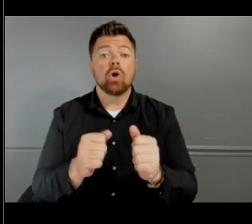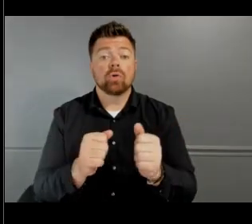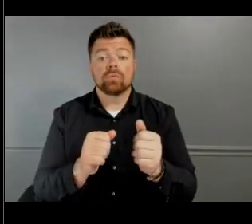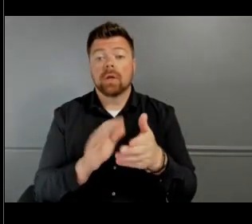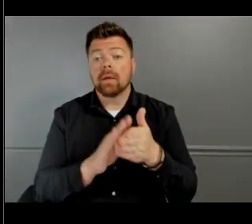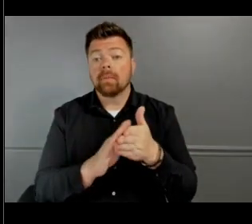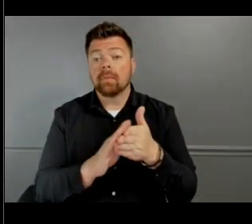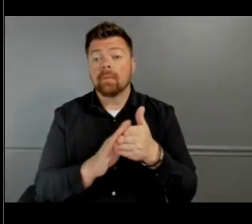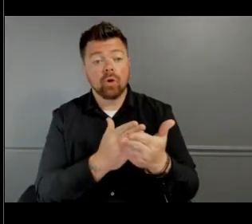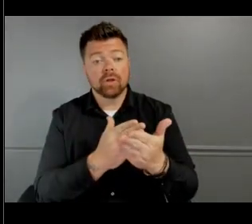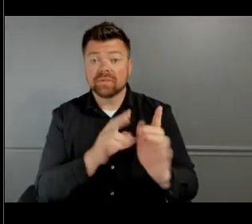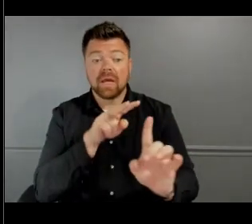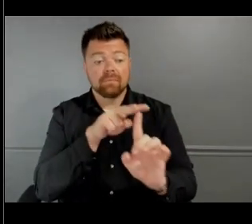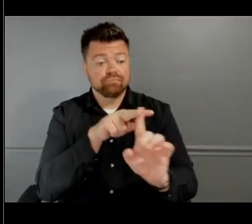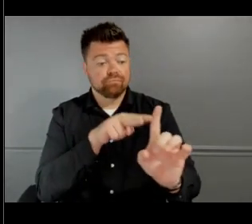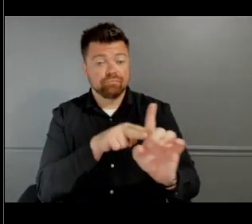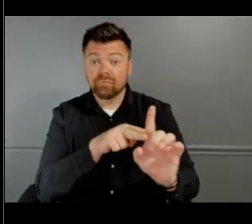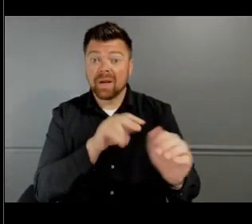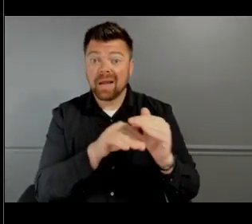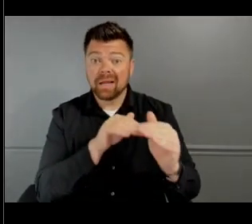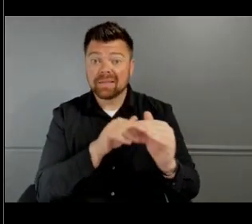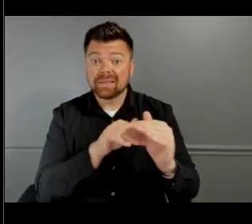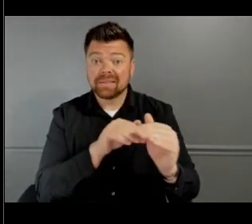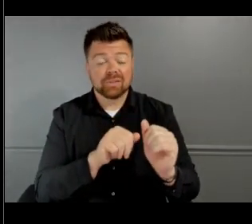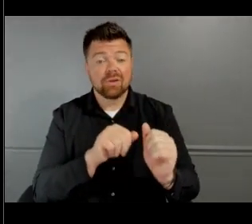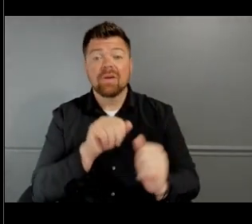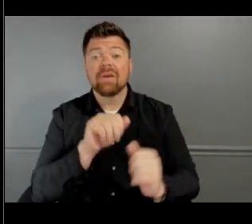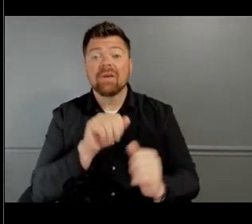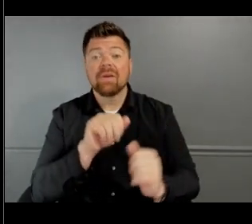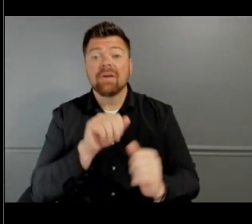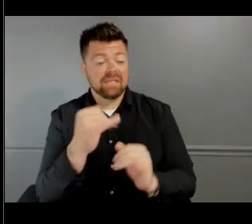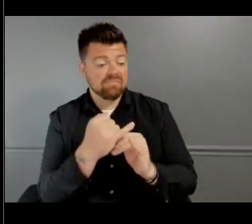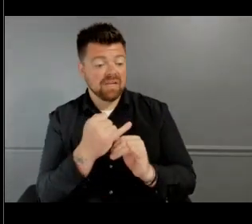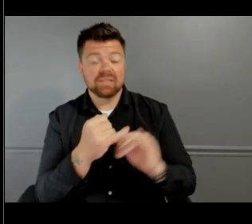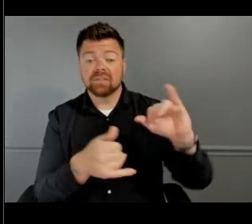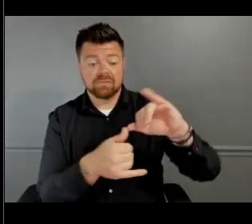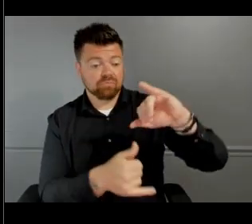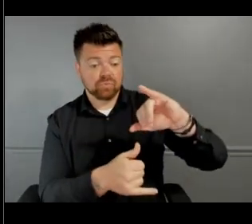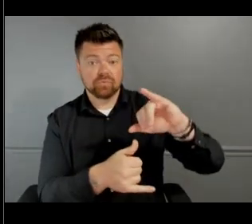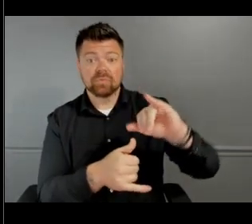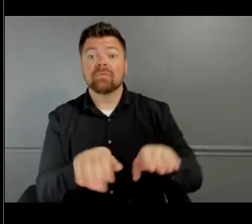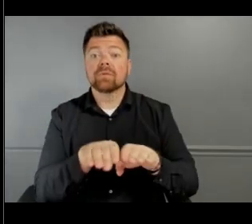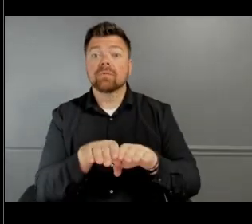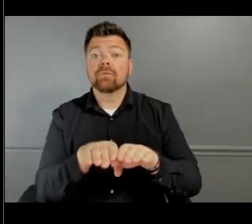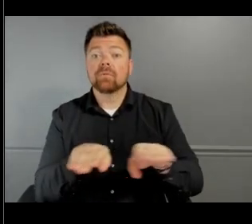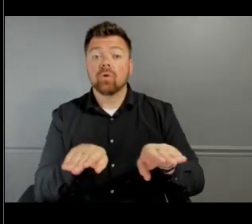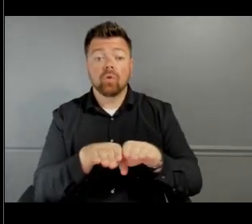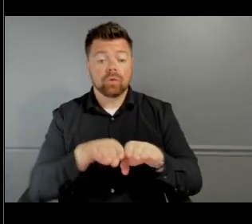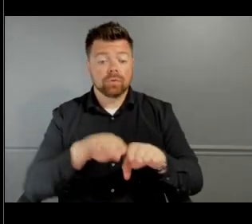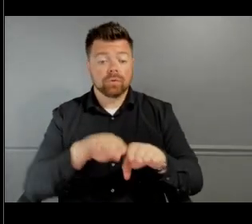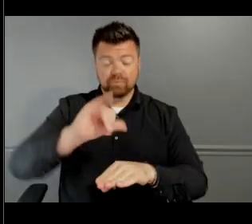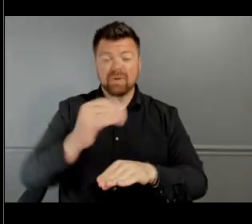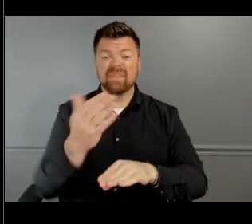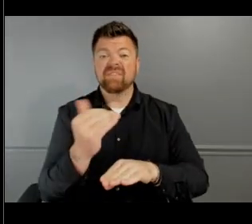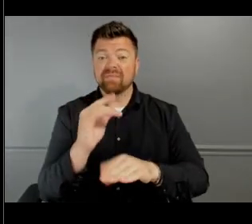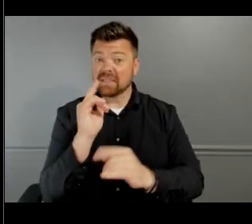the receptacles are 15 inches or greater above the finished floor.